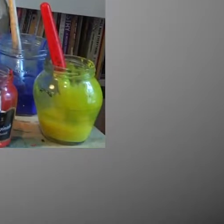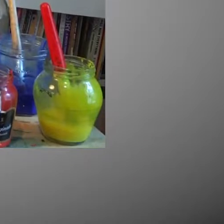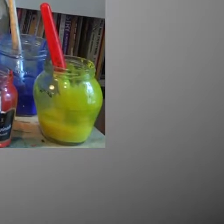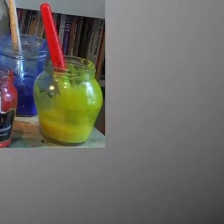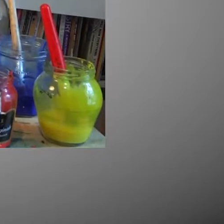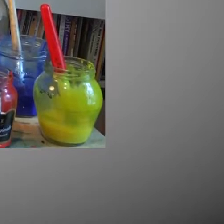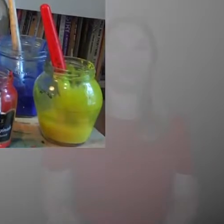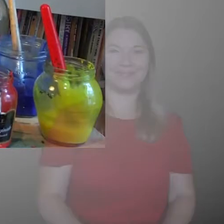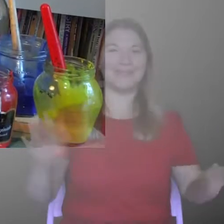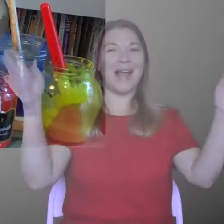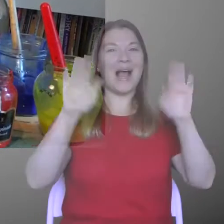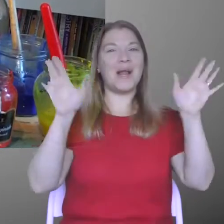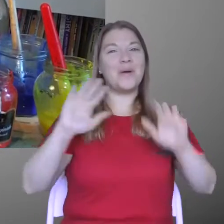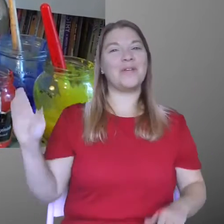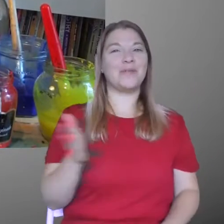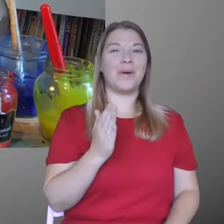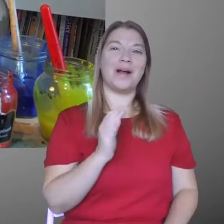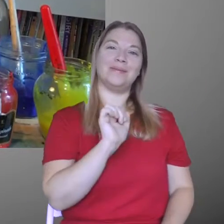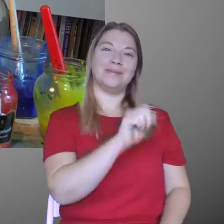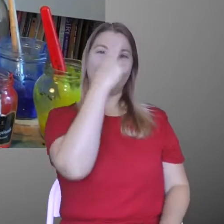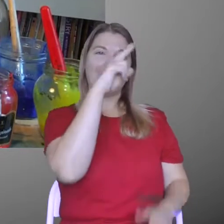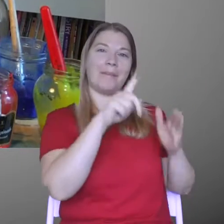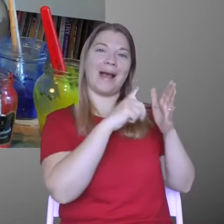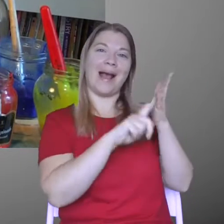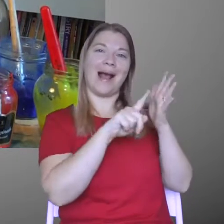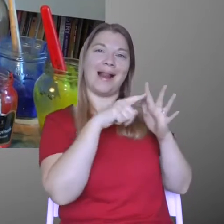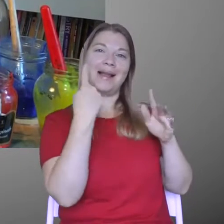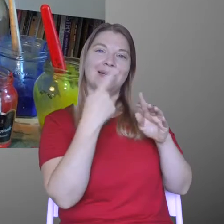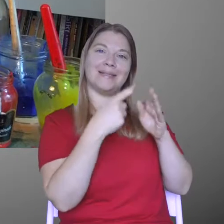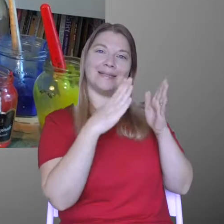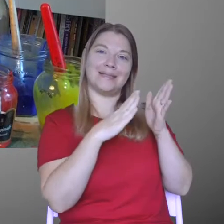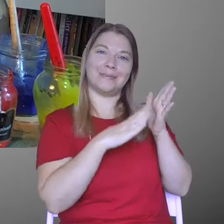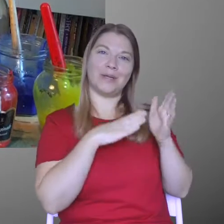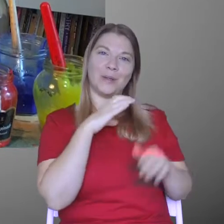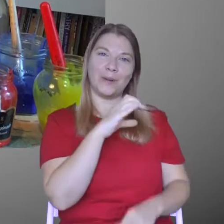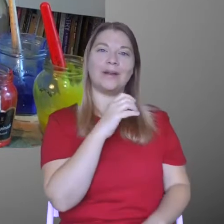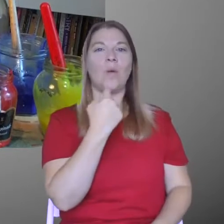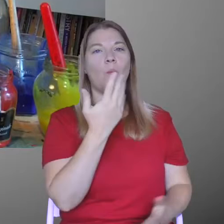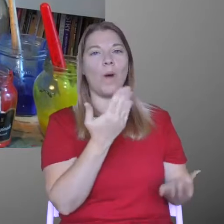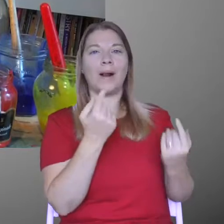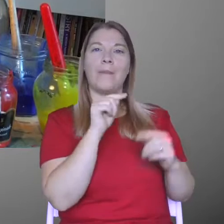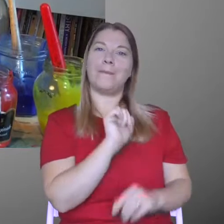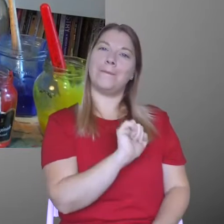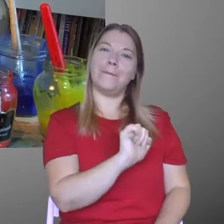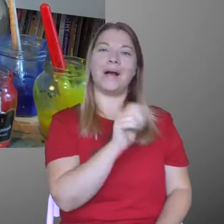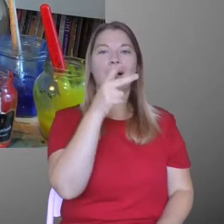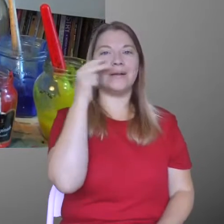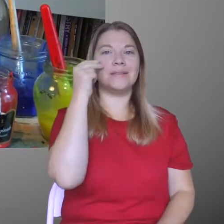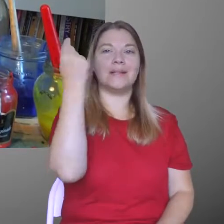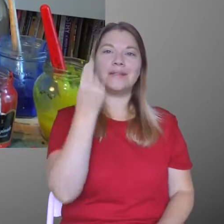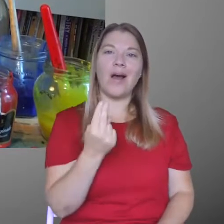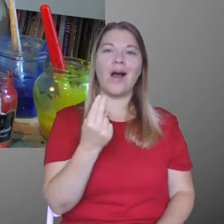Hello everybody, I'm Alex McEwen and welcome to my Sense Arts Inclusive Ink Blowing